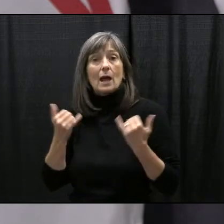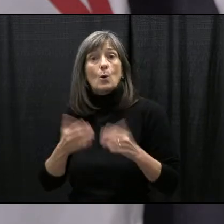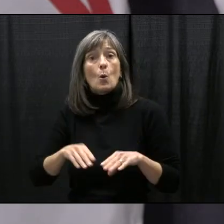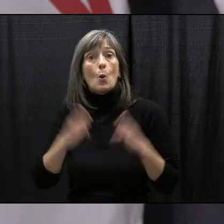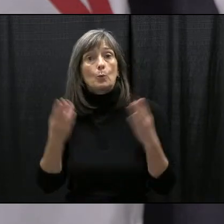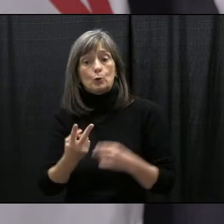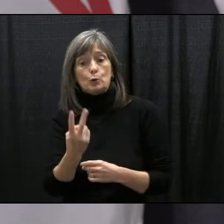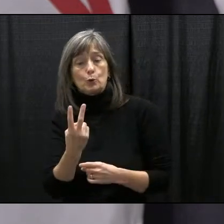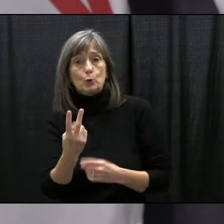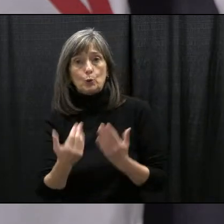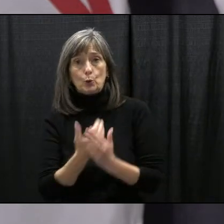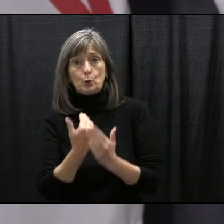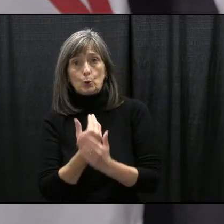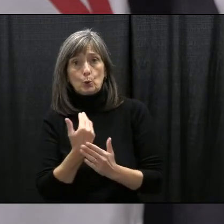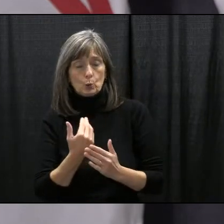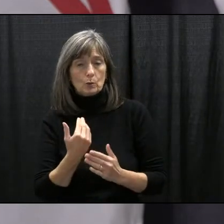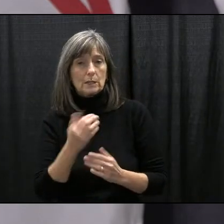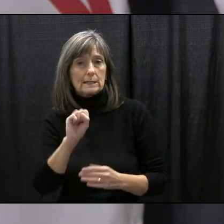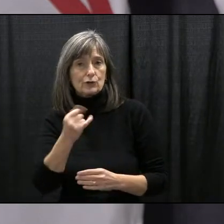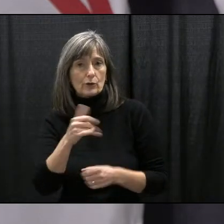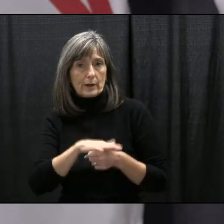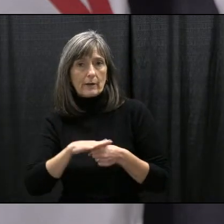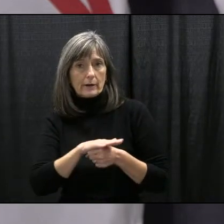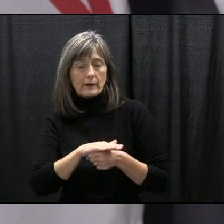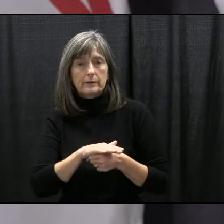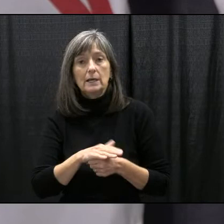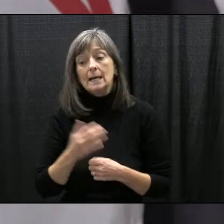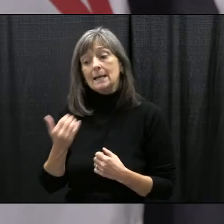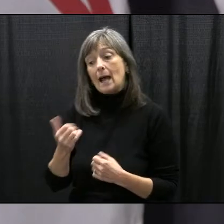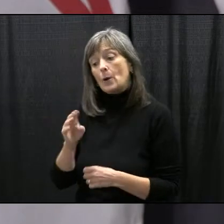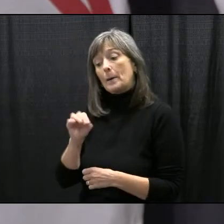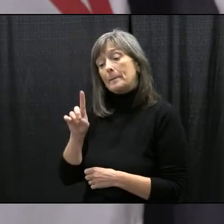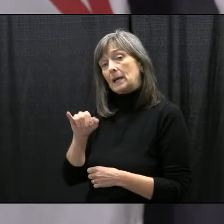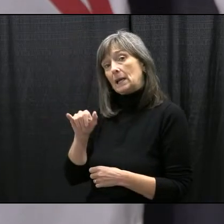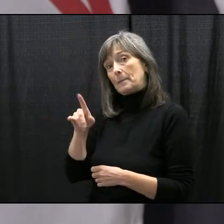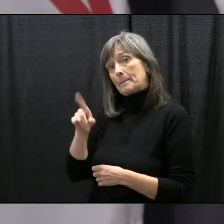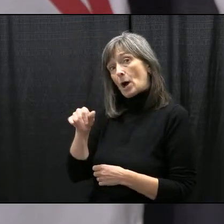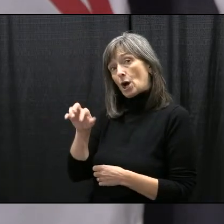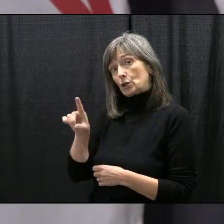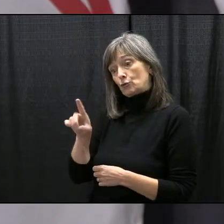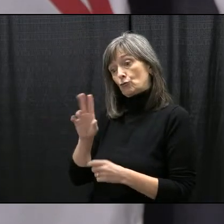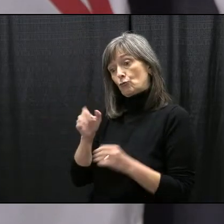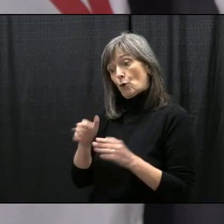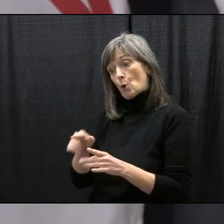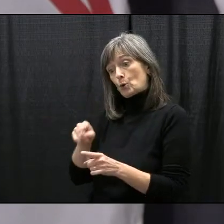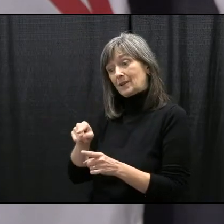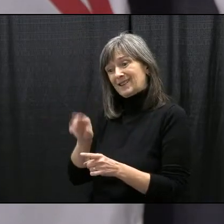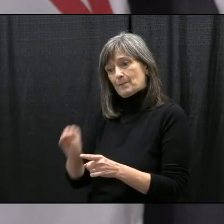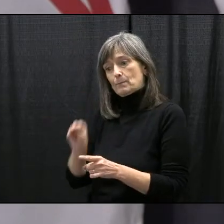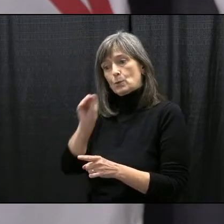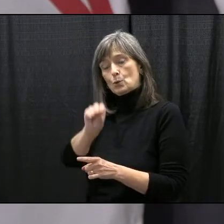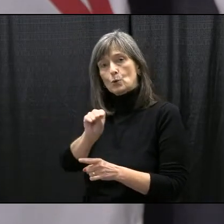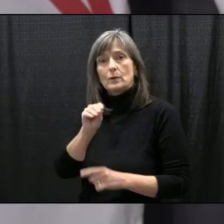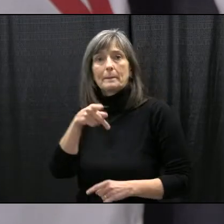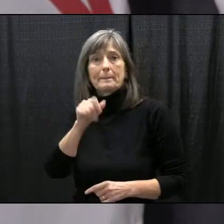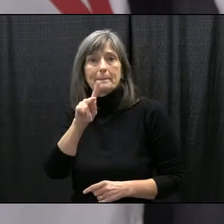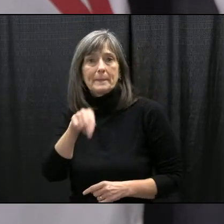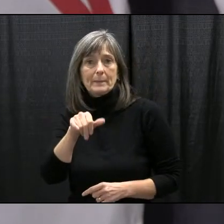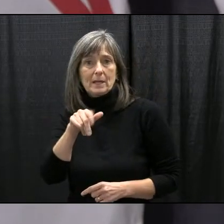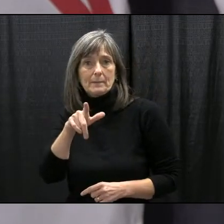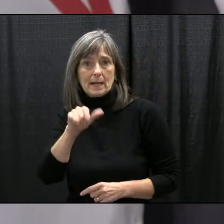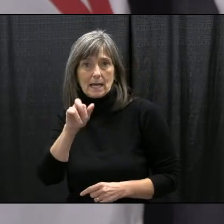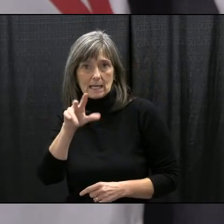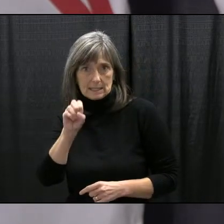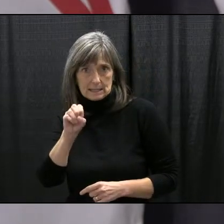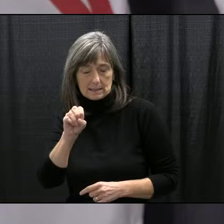area. The current collaborative team clinic on Mundy Pond Road will be moving to Pippi Place.